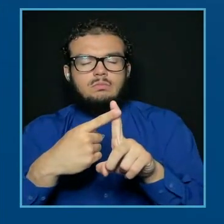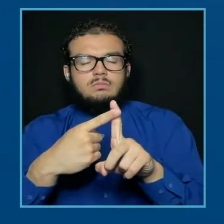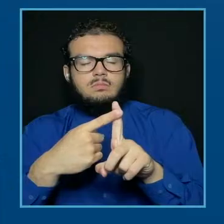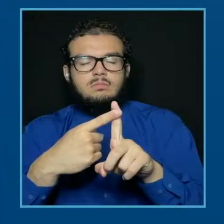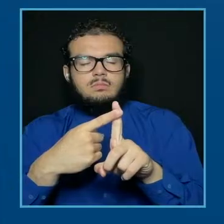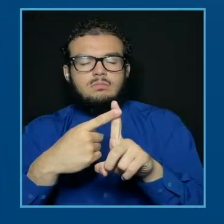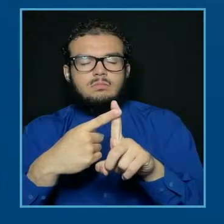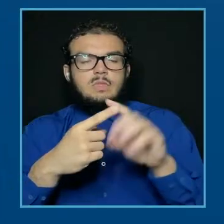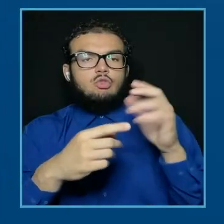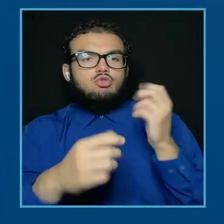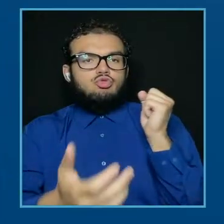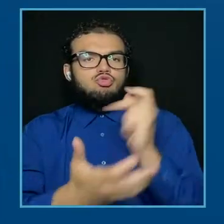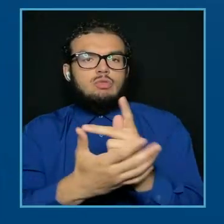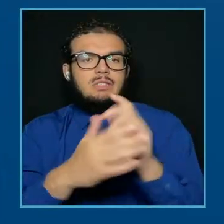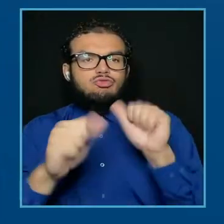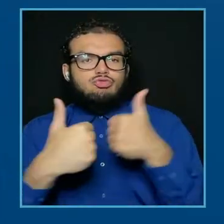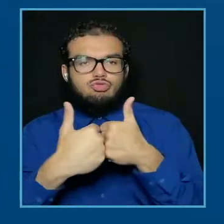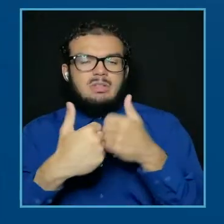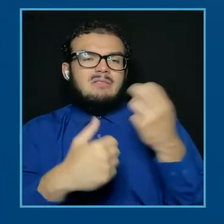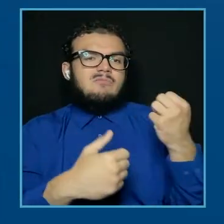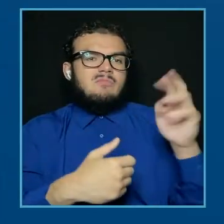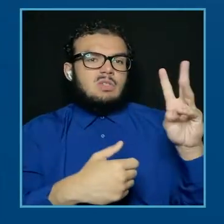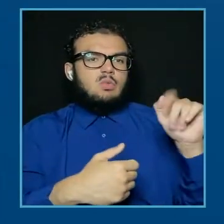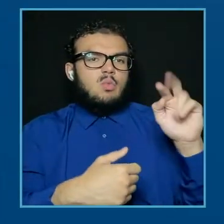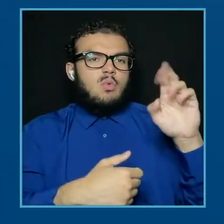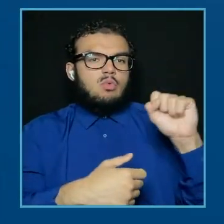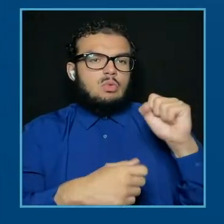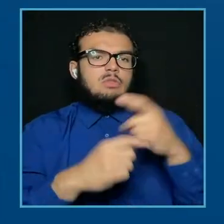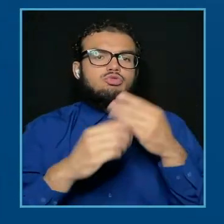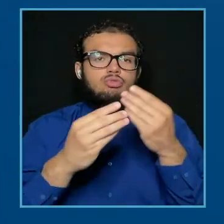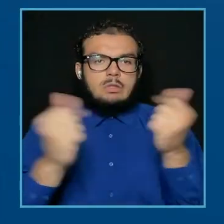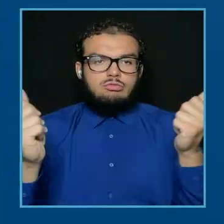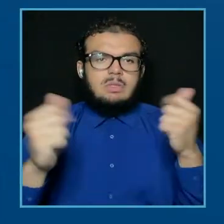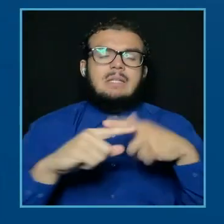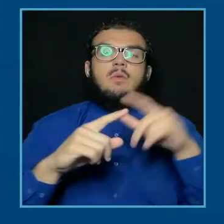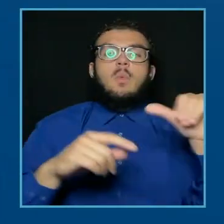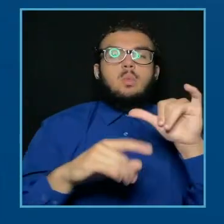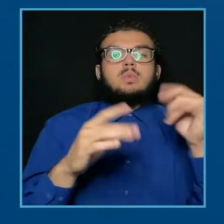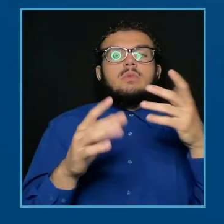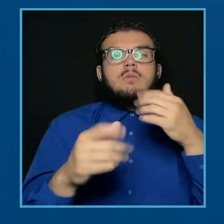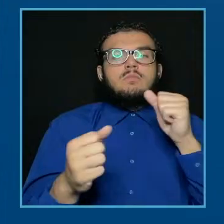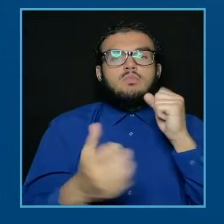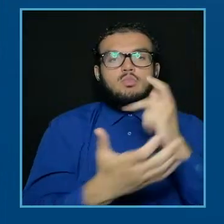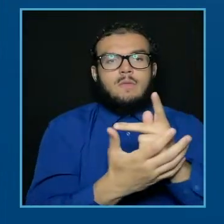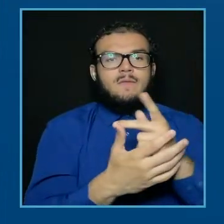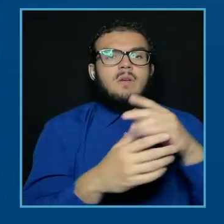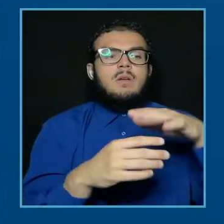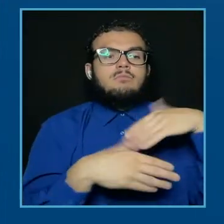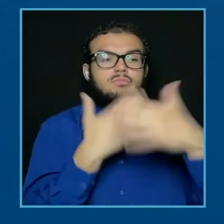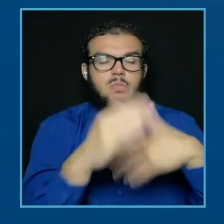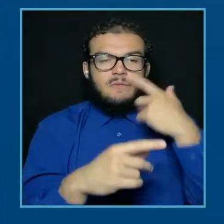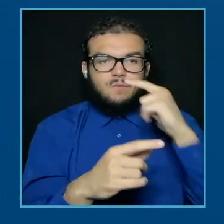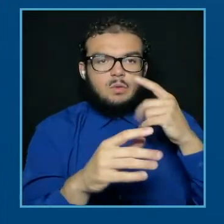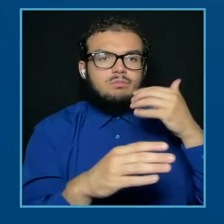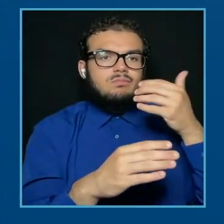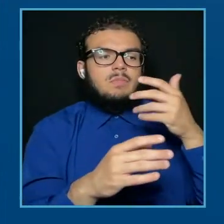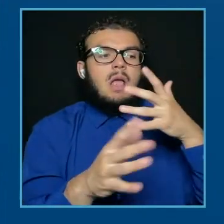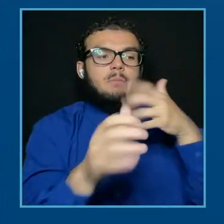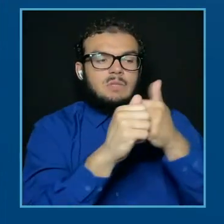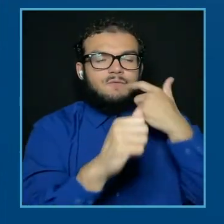grant the challenge that is Mr. Walters' resolution, and then also approve that update to the rules of procedure.